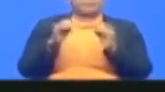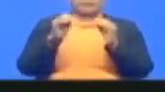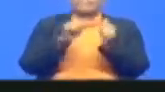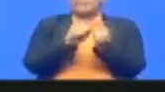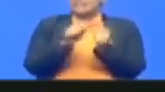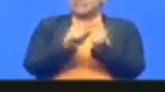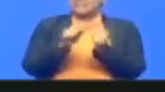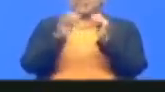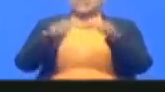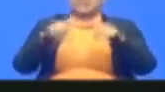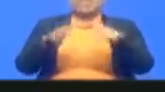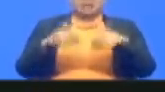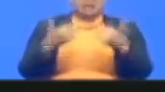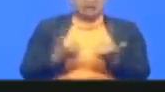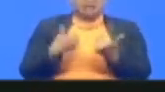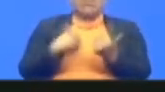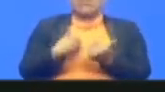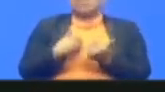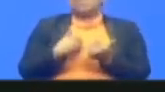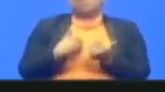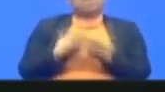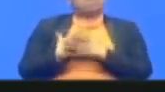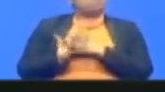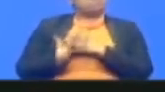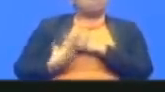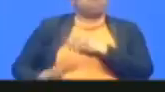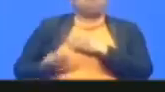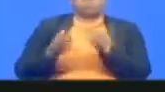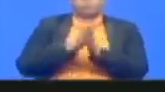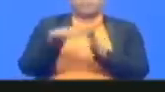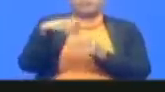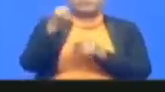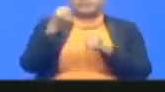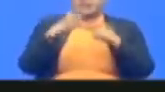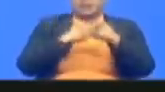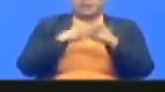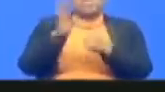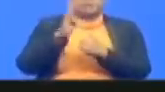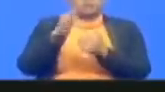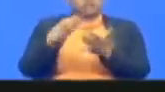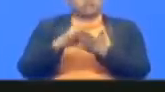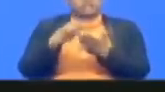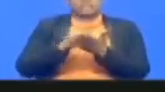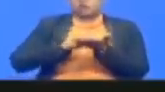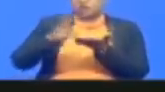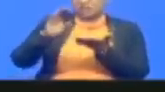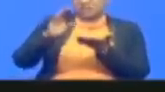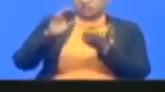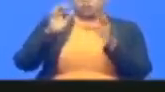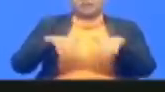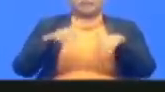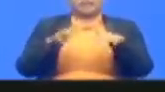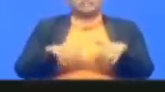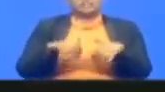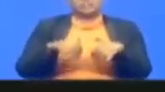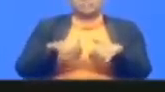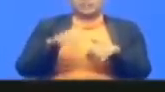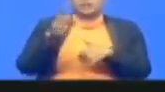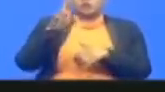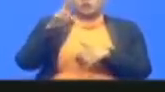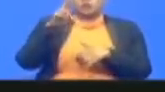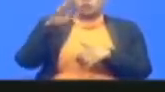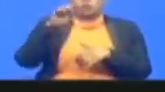Rift Valley have expressed discontentment with the 59.1 billion shillings allocated to agriculture and rural and